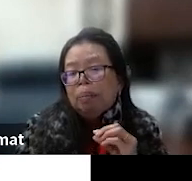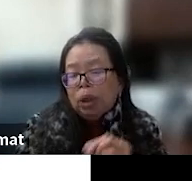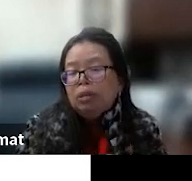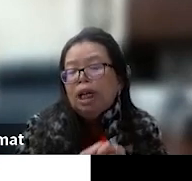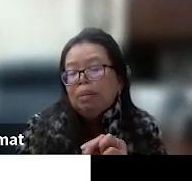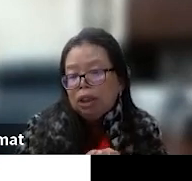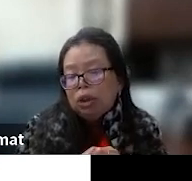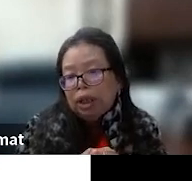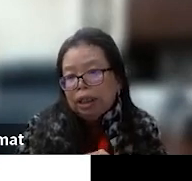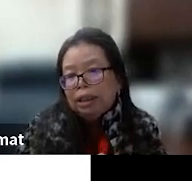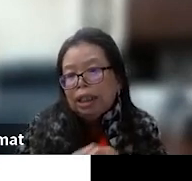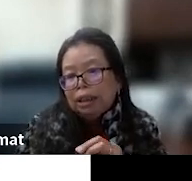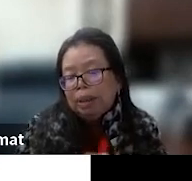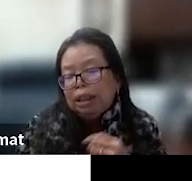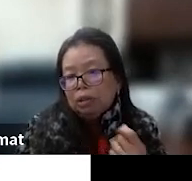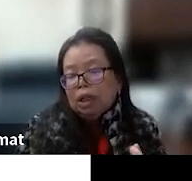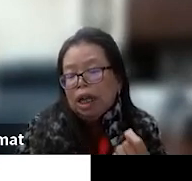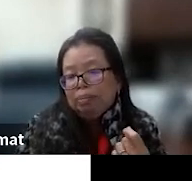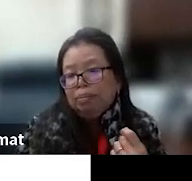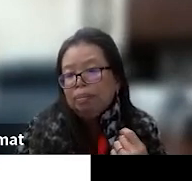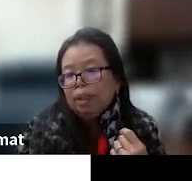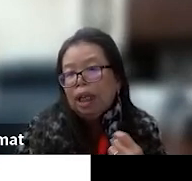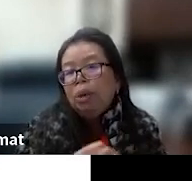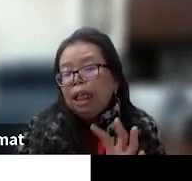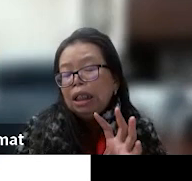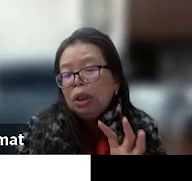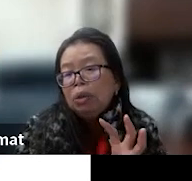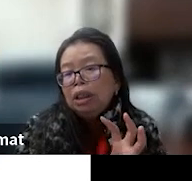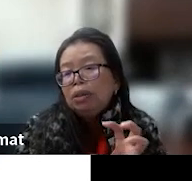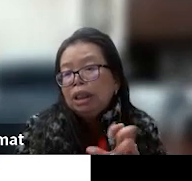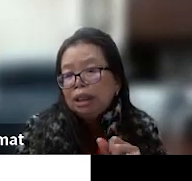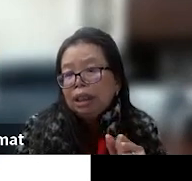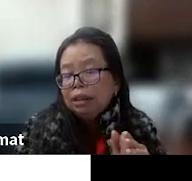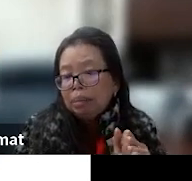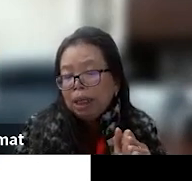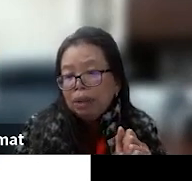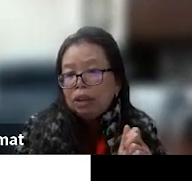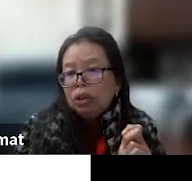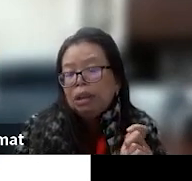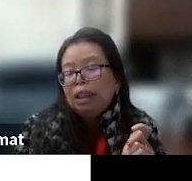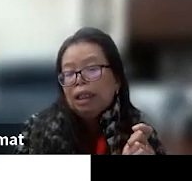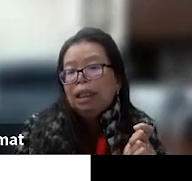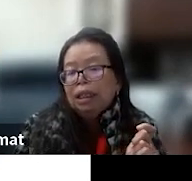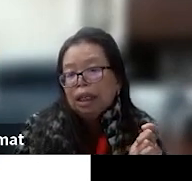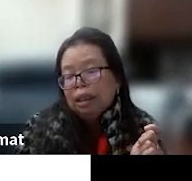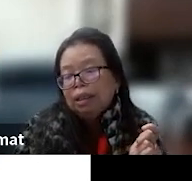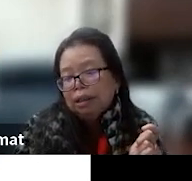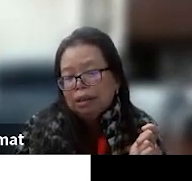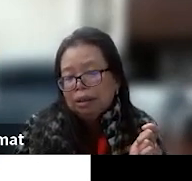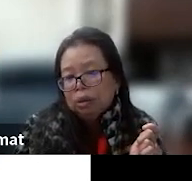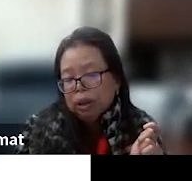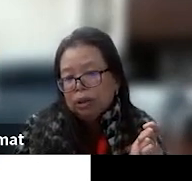the program issue areas that's been described. And we can go into details about this during the